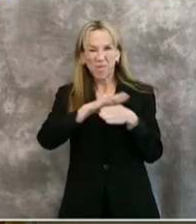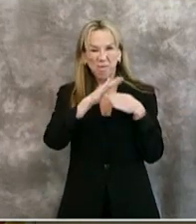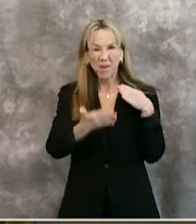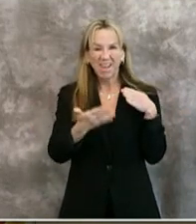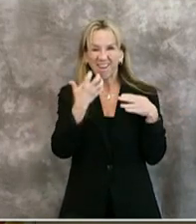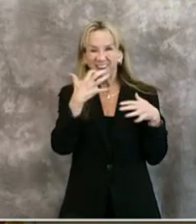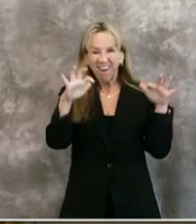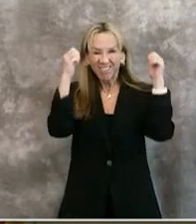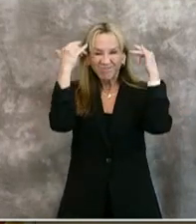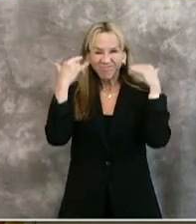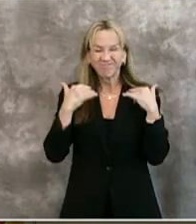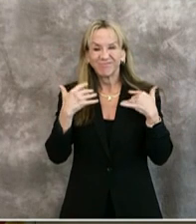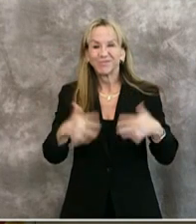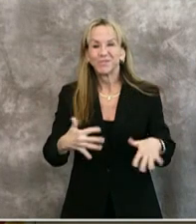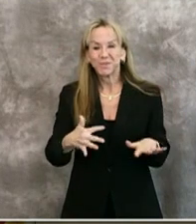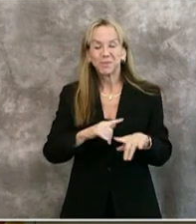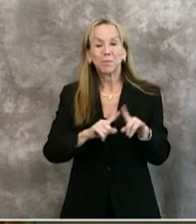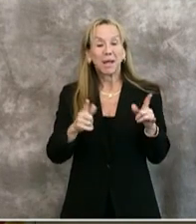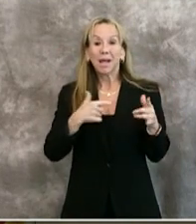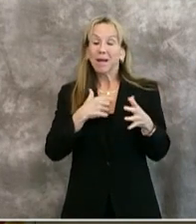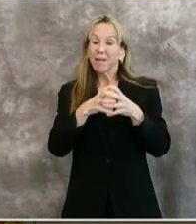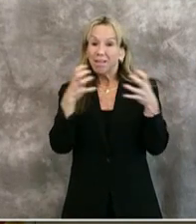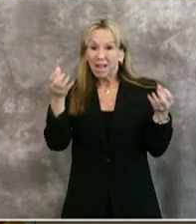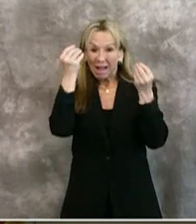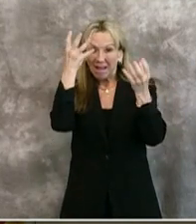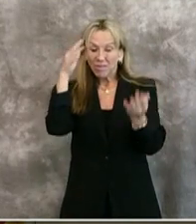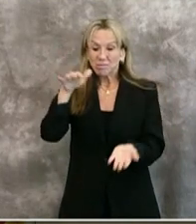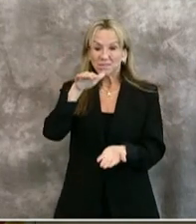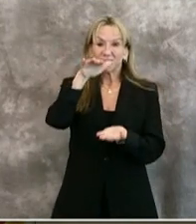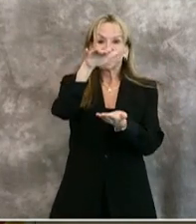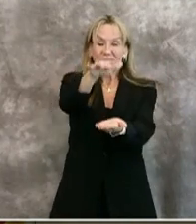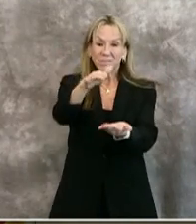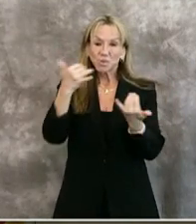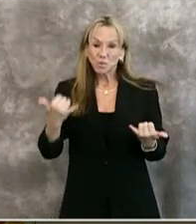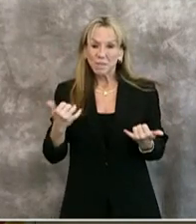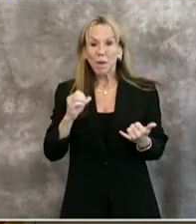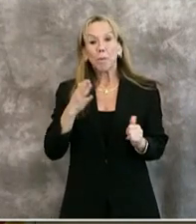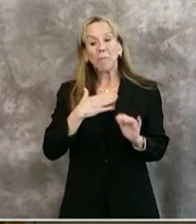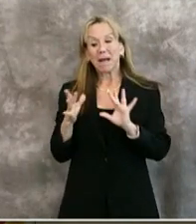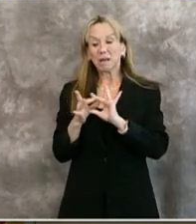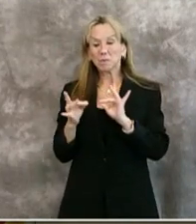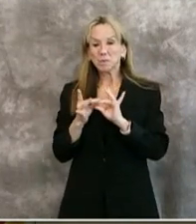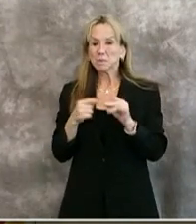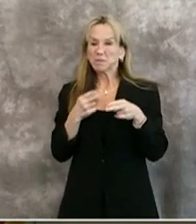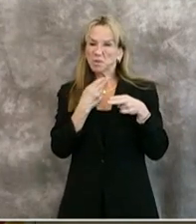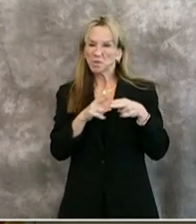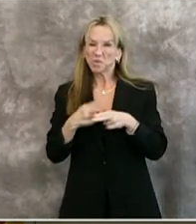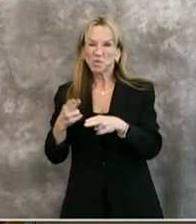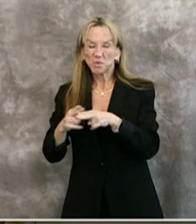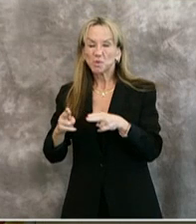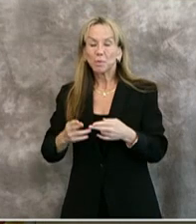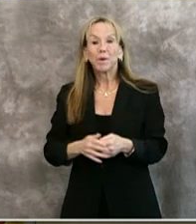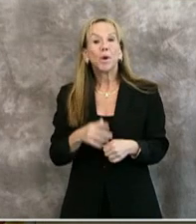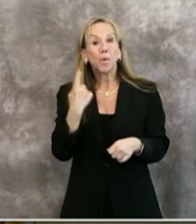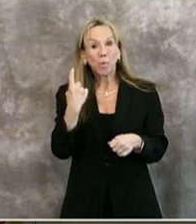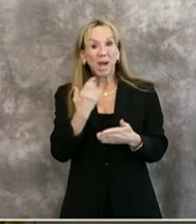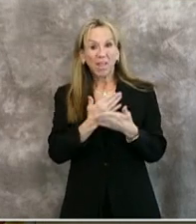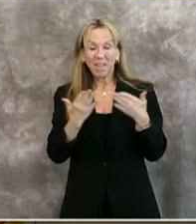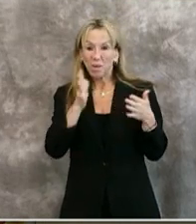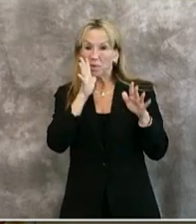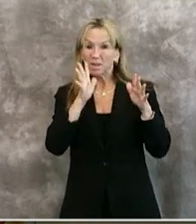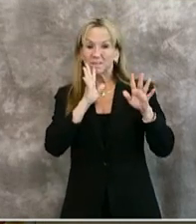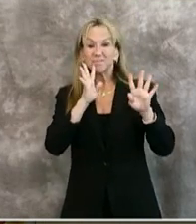We have a lot to get to today, so I'm going to keep my comments very brief. One of the issues we're going to be talking about today